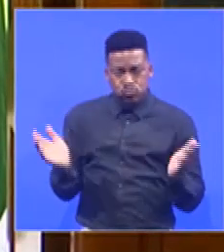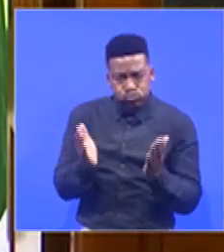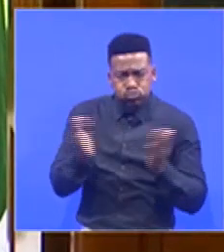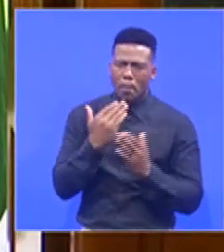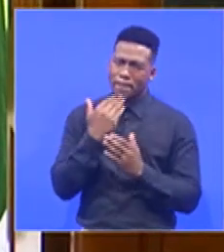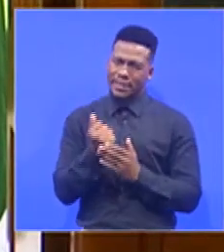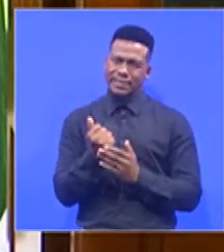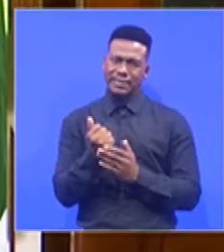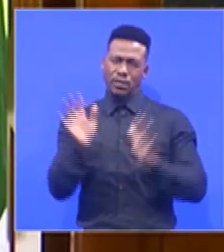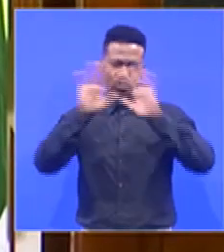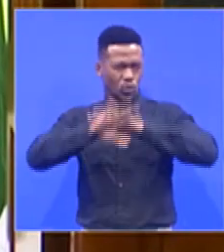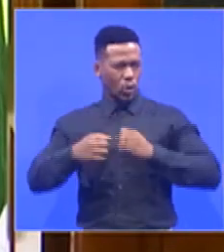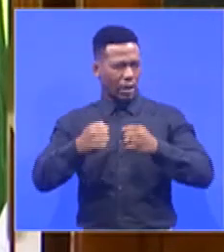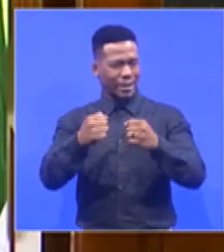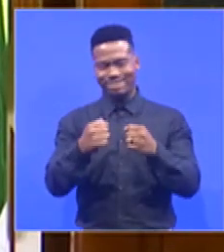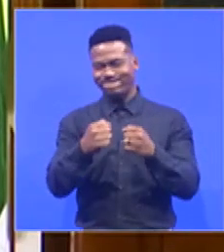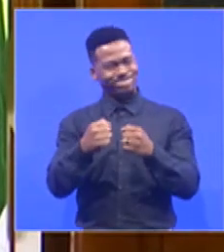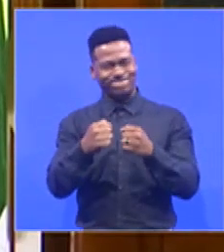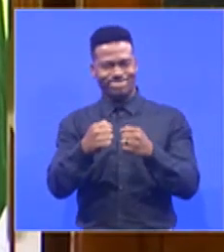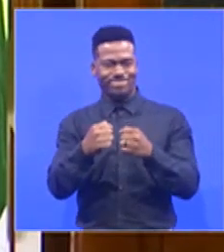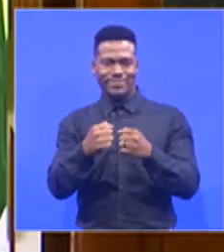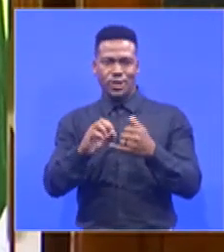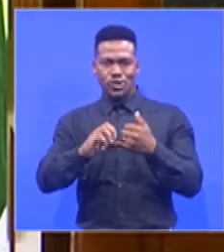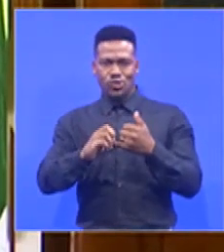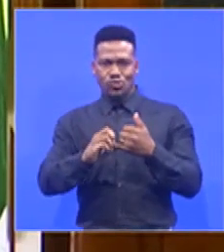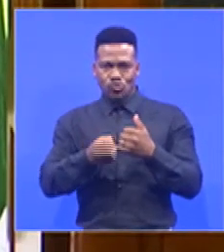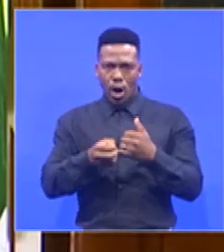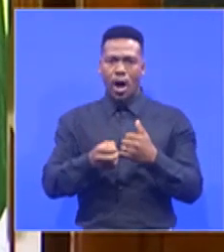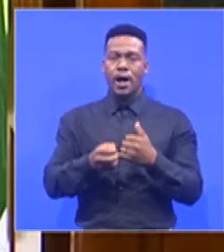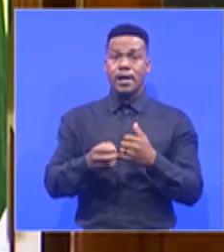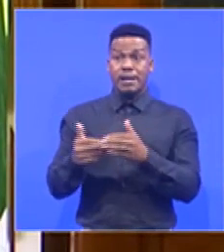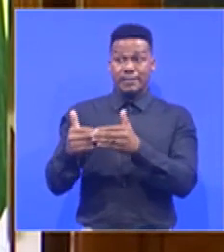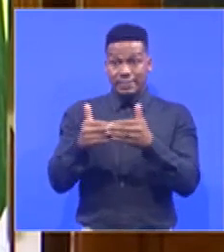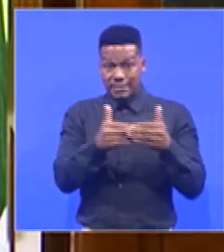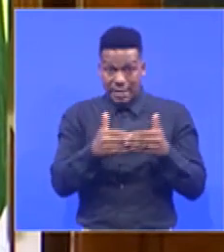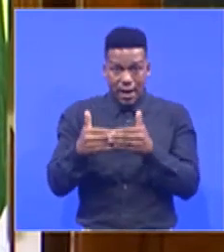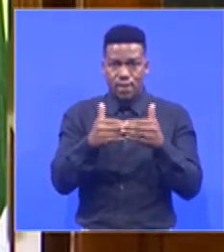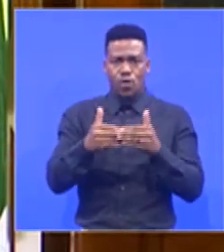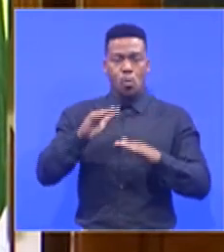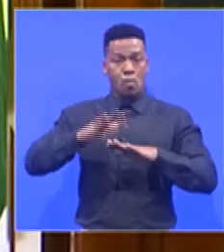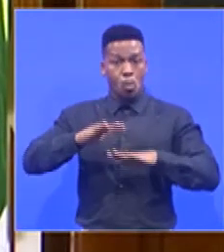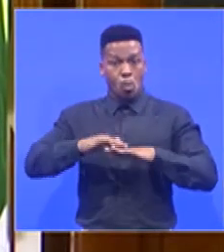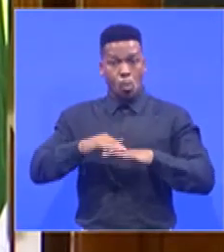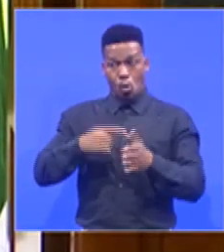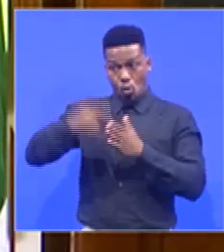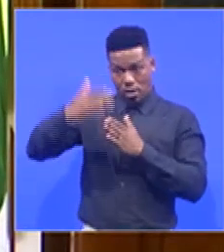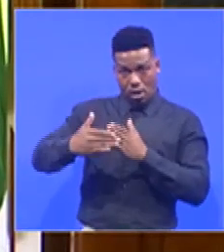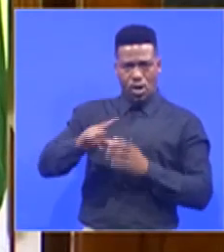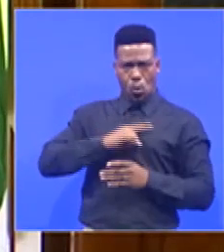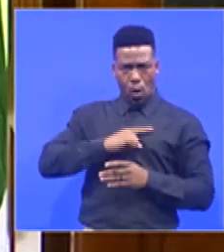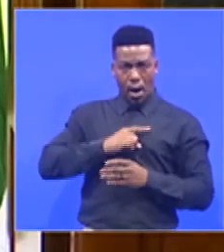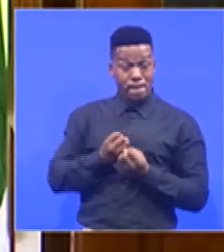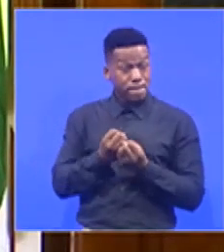at night. Where possible, to be more cautious when traveling on weekends, as